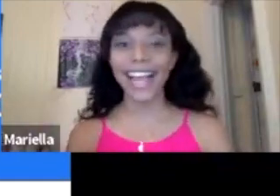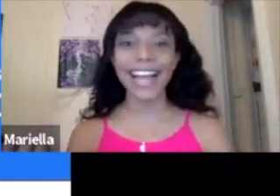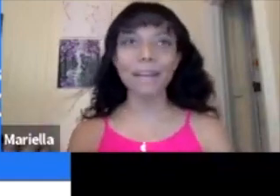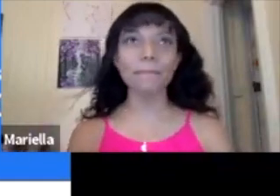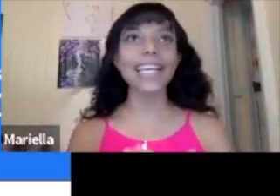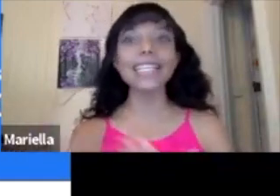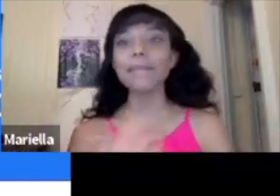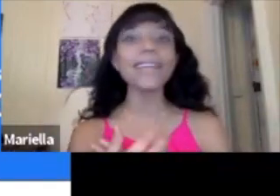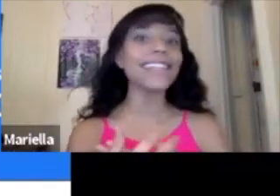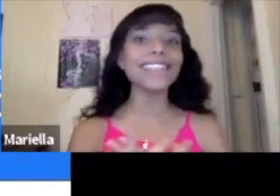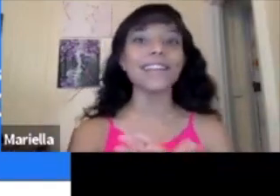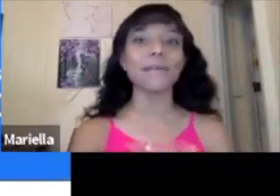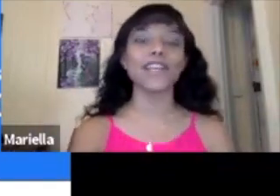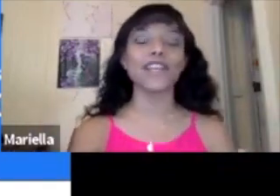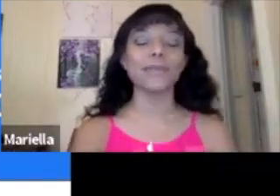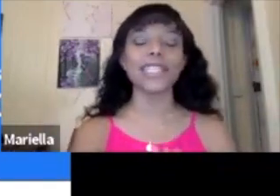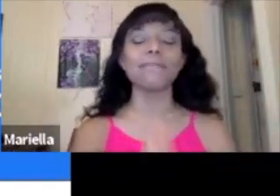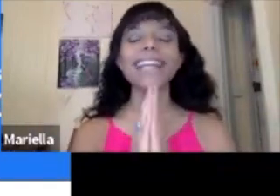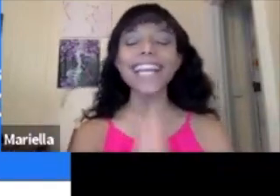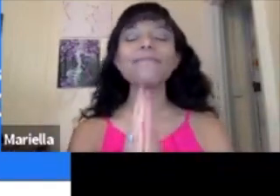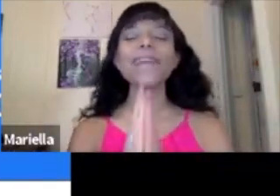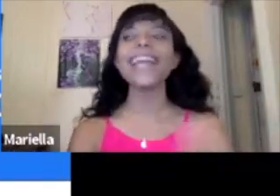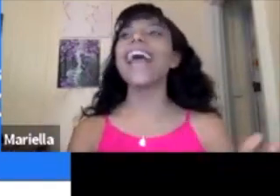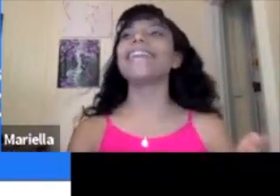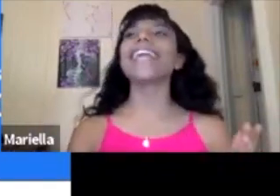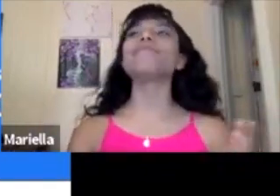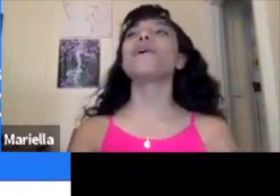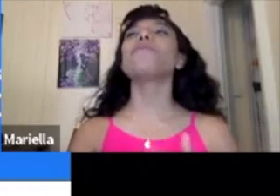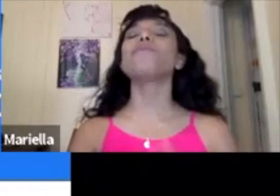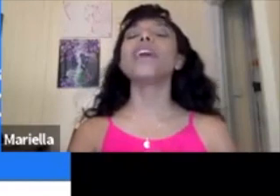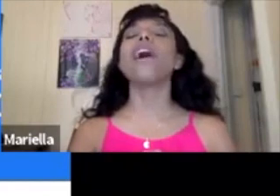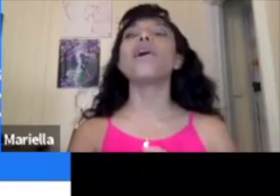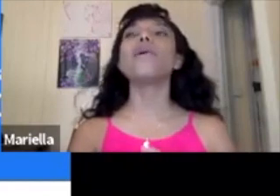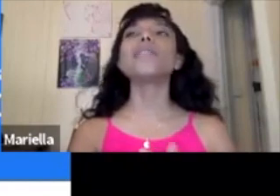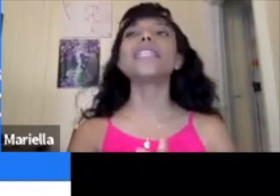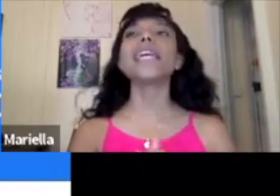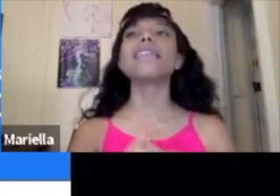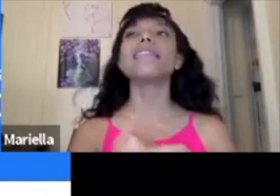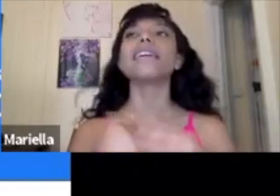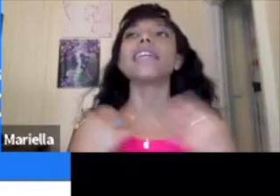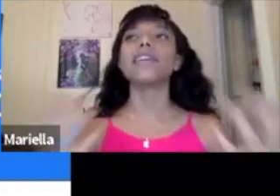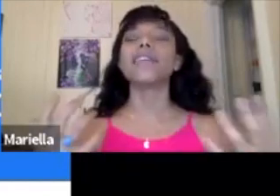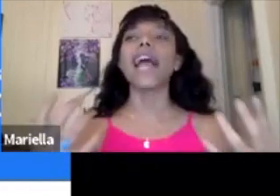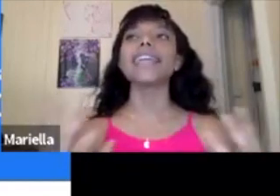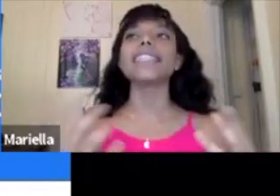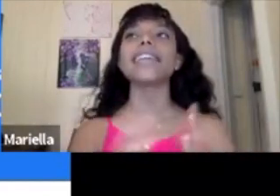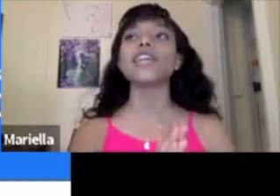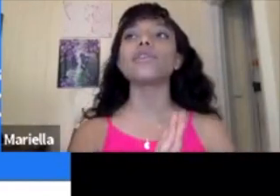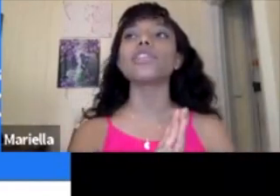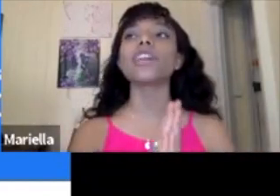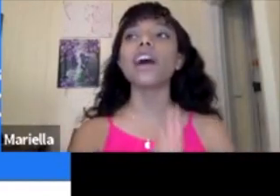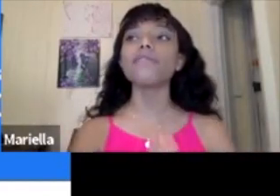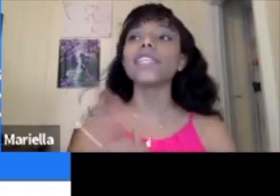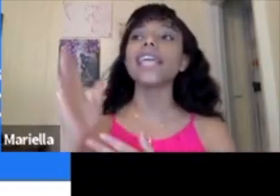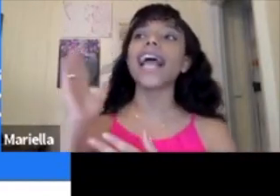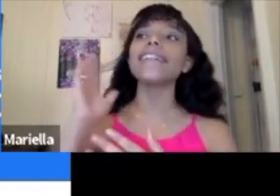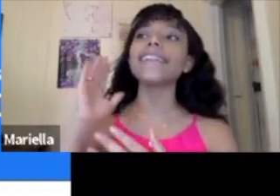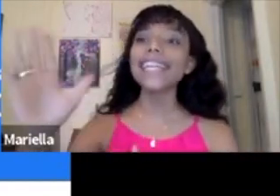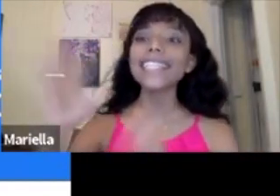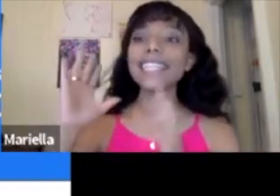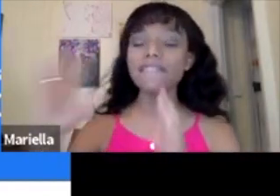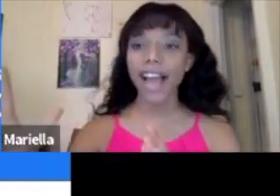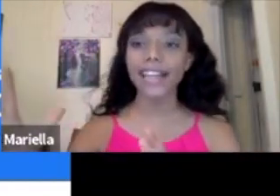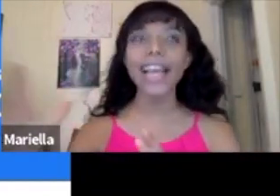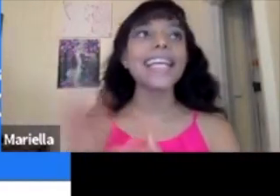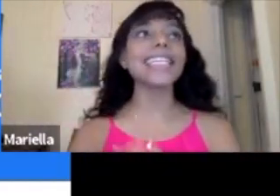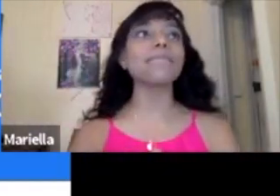once again, because maybe there's something you missed. But anyway, that is why we are hosting the Hearing Access and Inclusion Conference, and